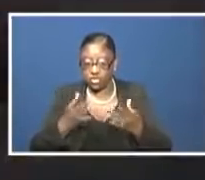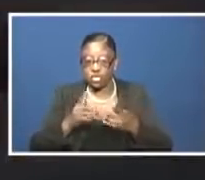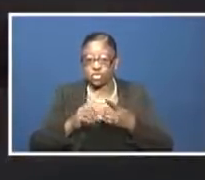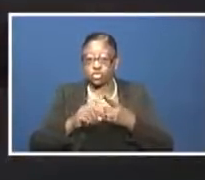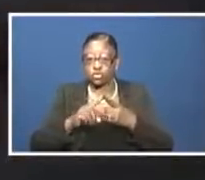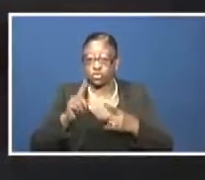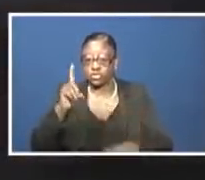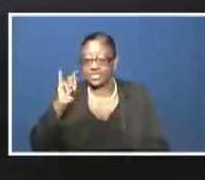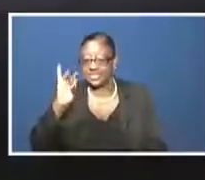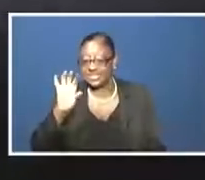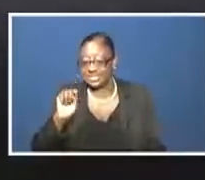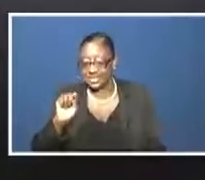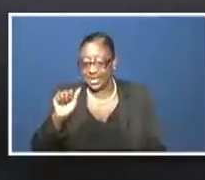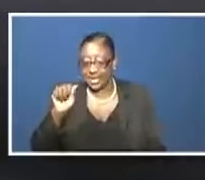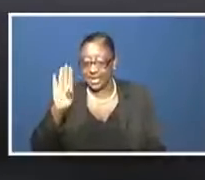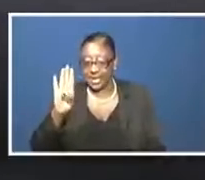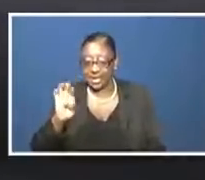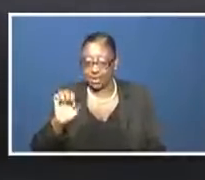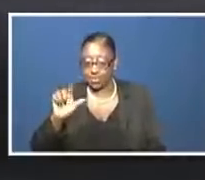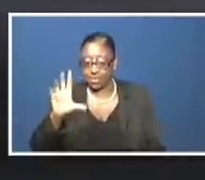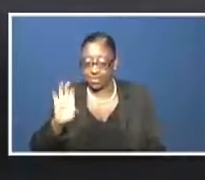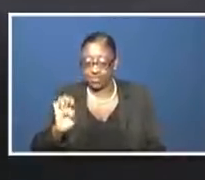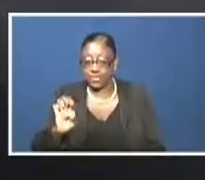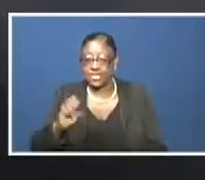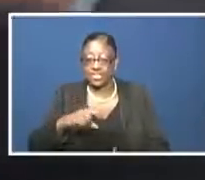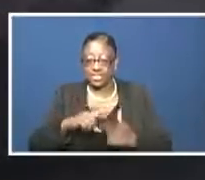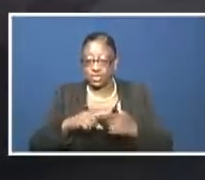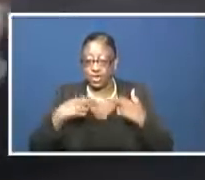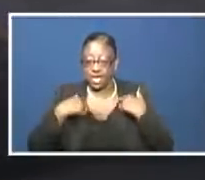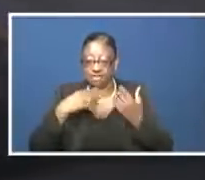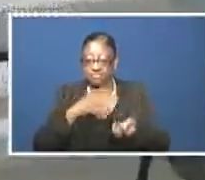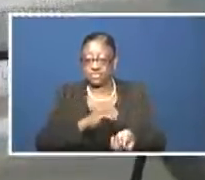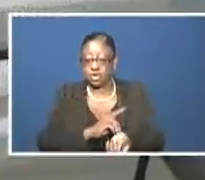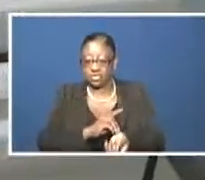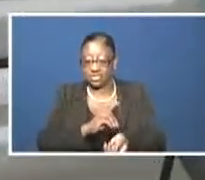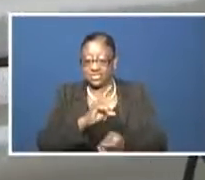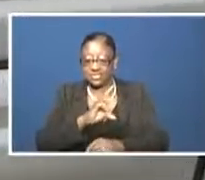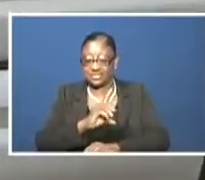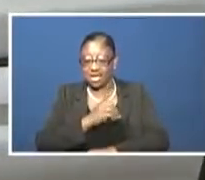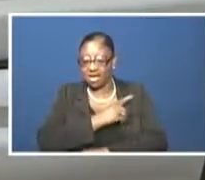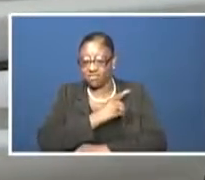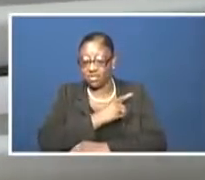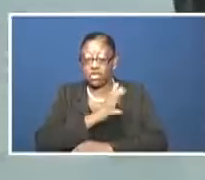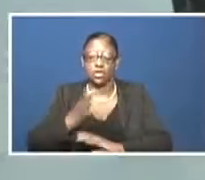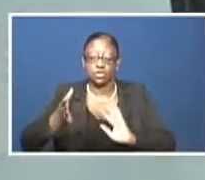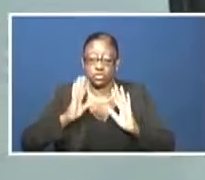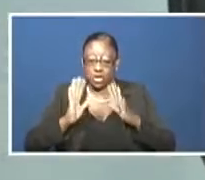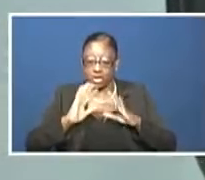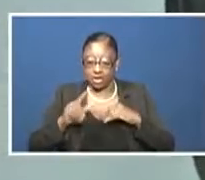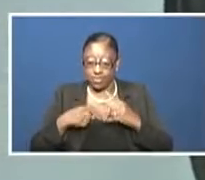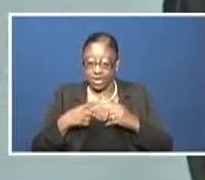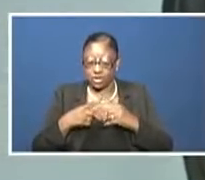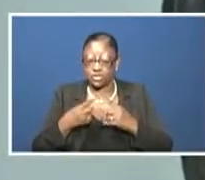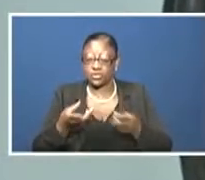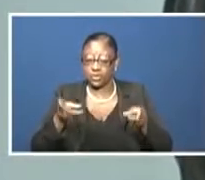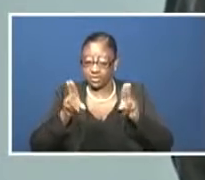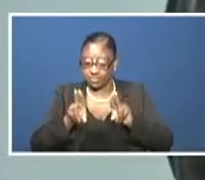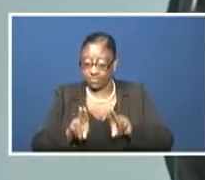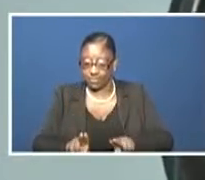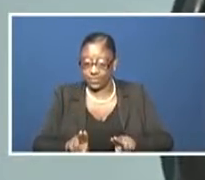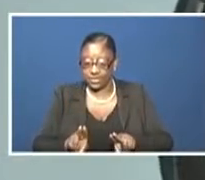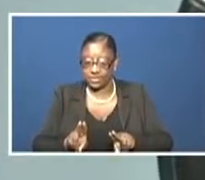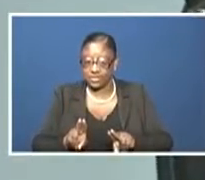community. Minister of Health and Wellness, Dr. the Honorable Michael Darville, believes the upgrades will respond to the country's urgent